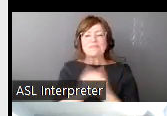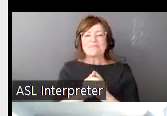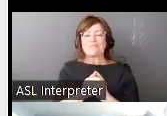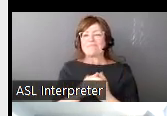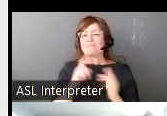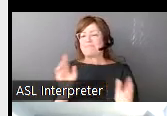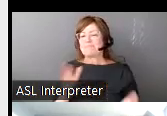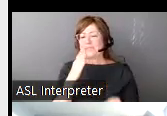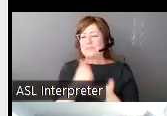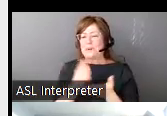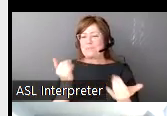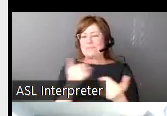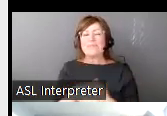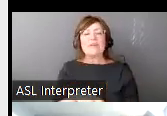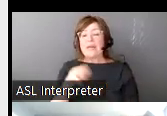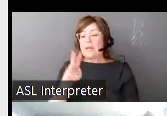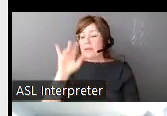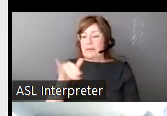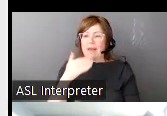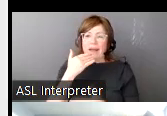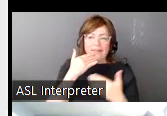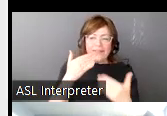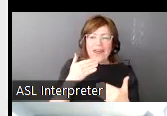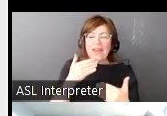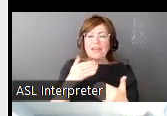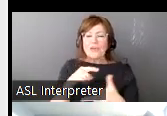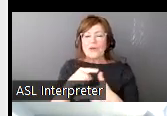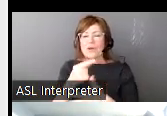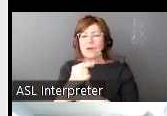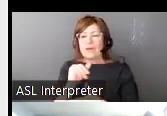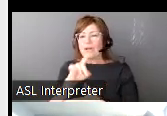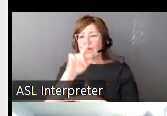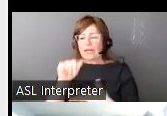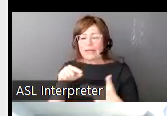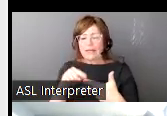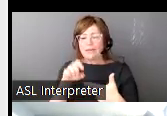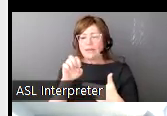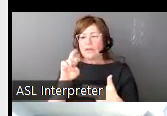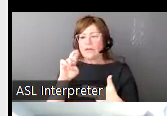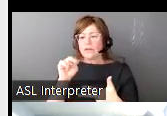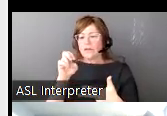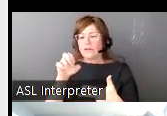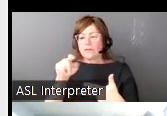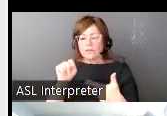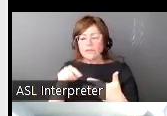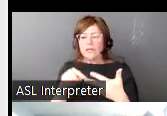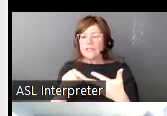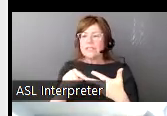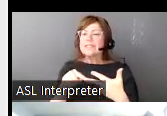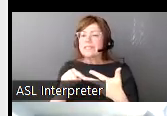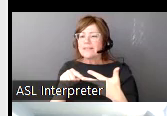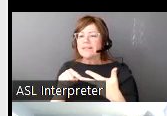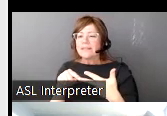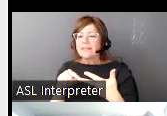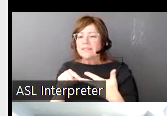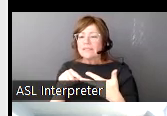here. Thank you, Guida, Ernest, and Keefer. We've had so many wonderful comments in the chat box about all your